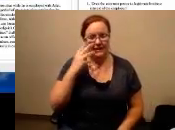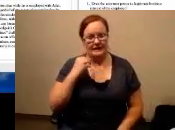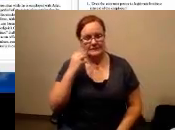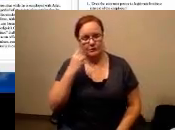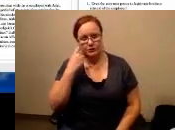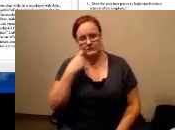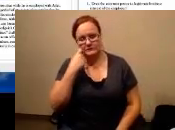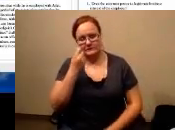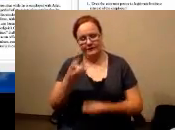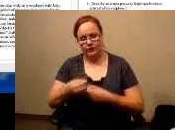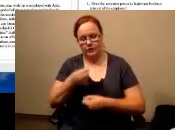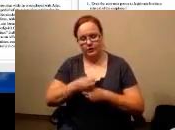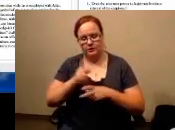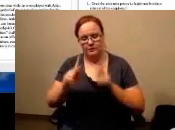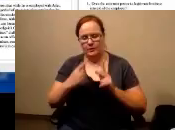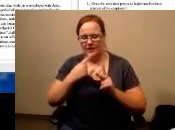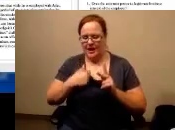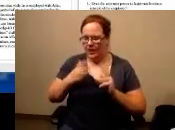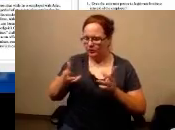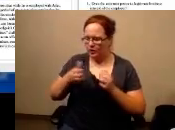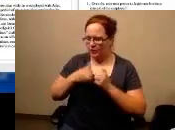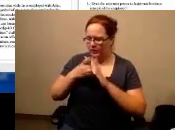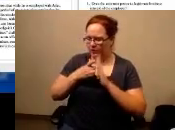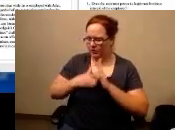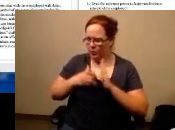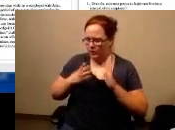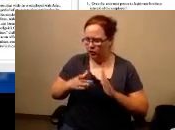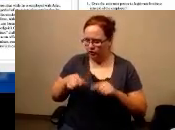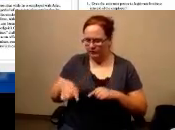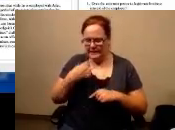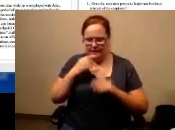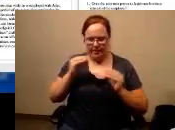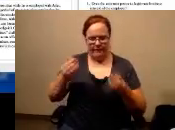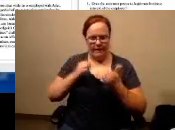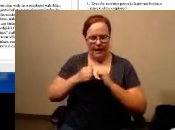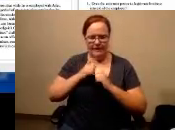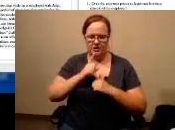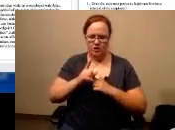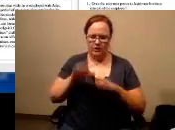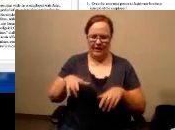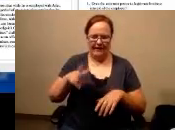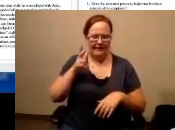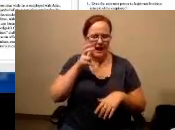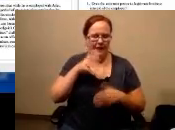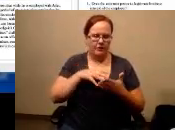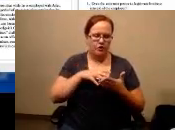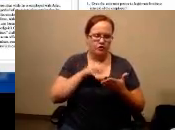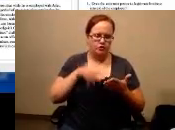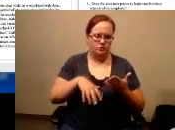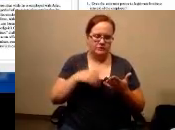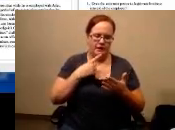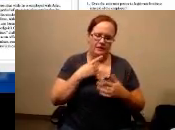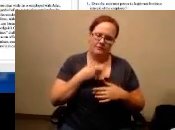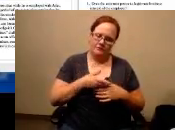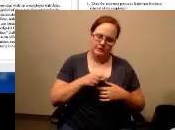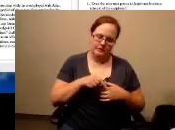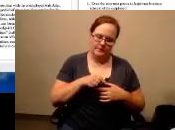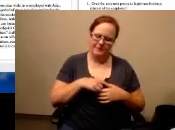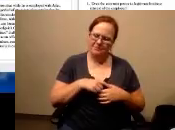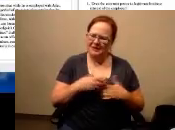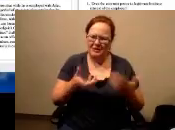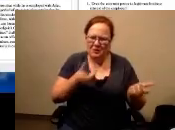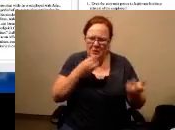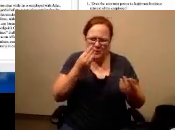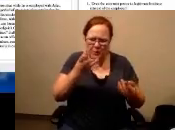me, I was talking to a lawyer here, he told me that these non-competes I've had students tell me, are really hard to enforce. I told